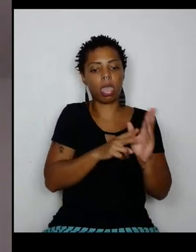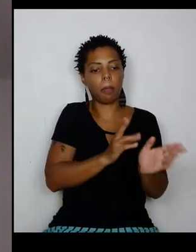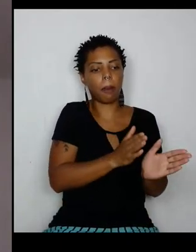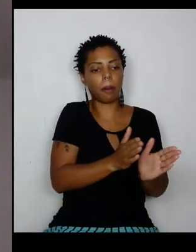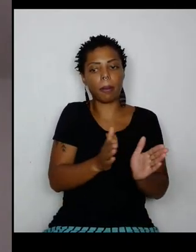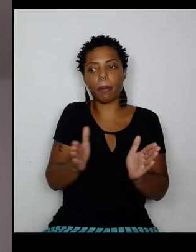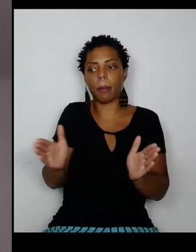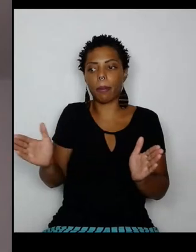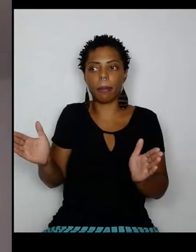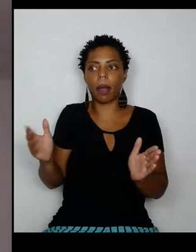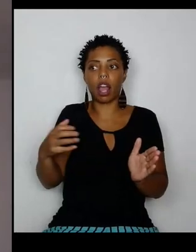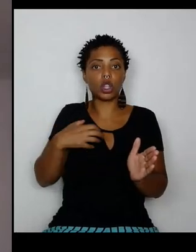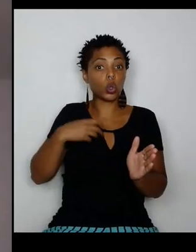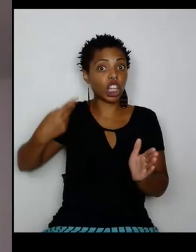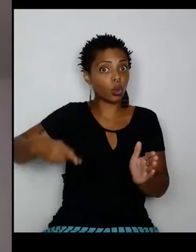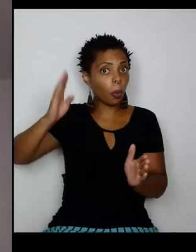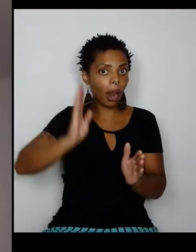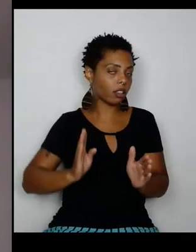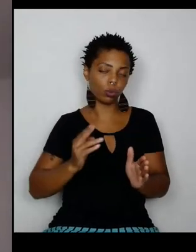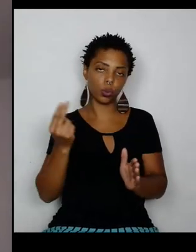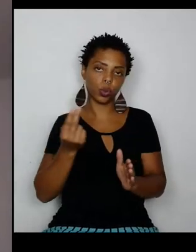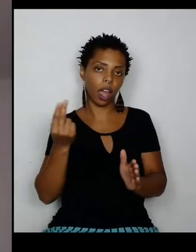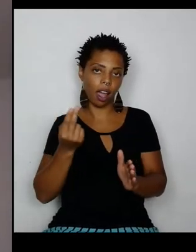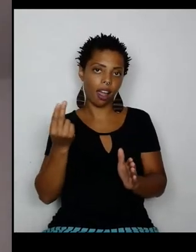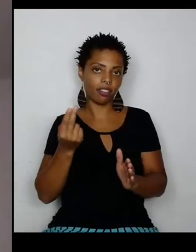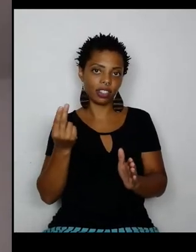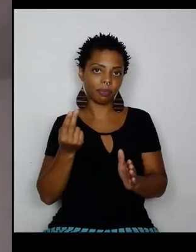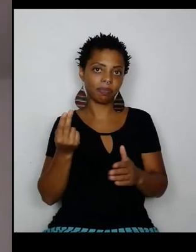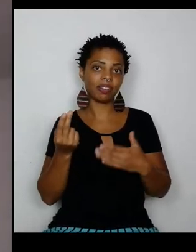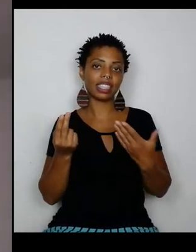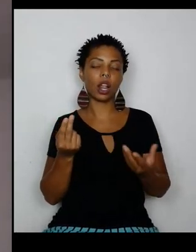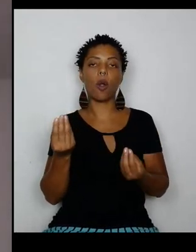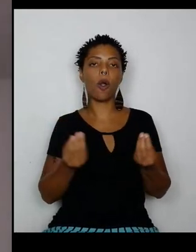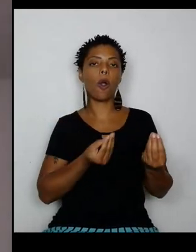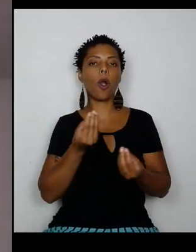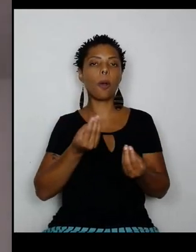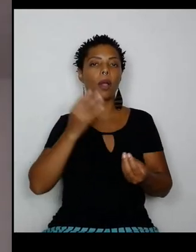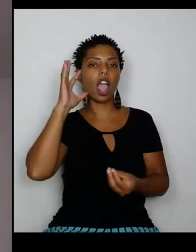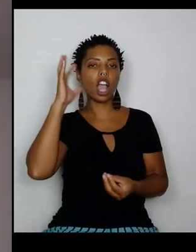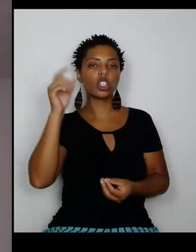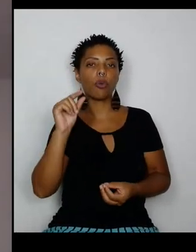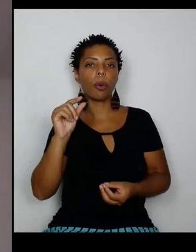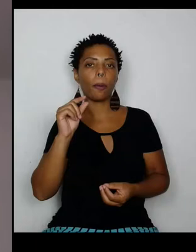traditional type of exhibit or a traditional type of architecture